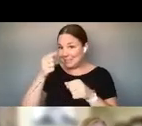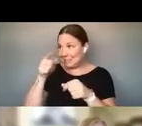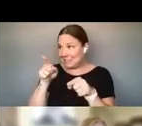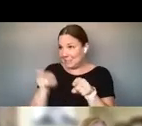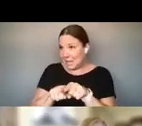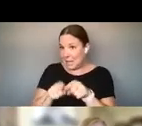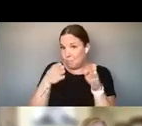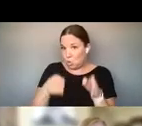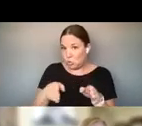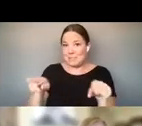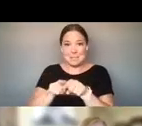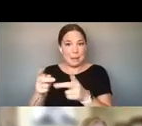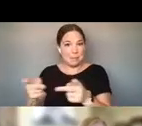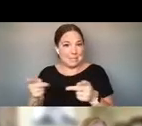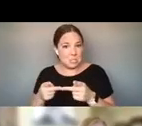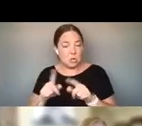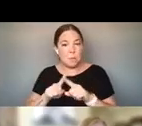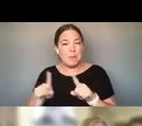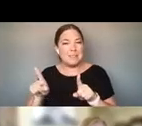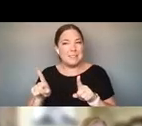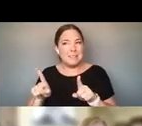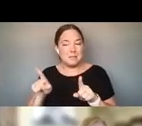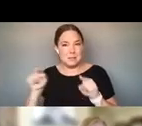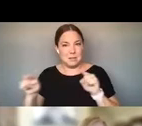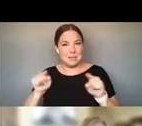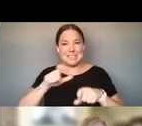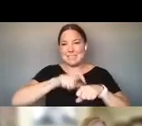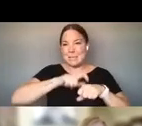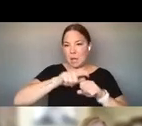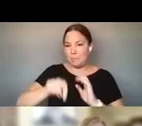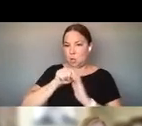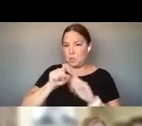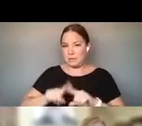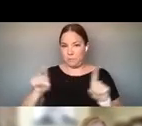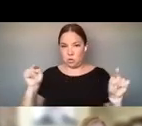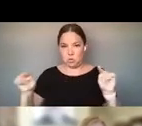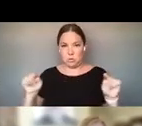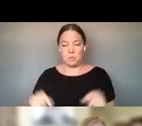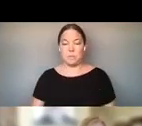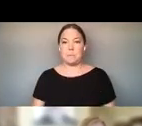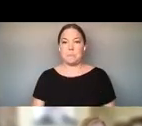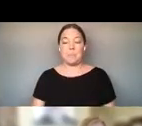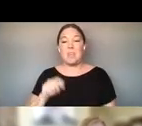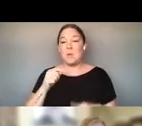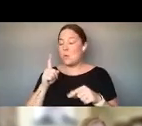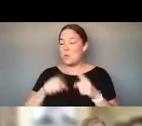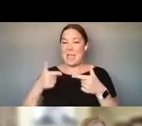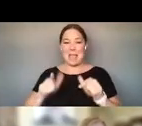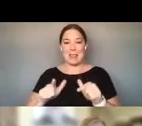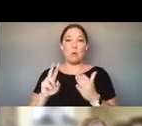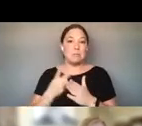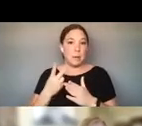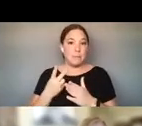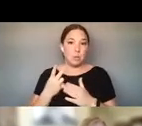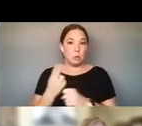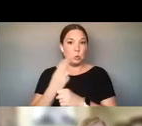position. It's for a different time period. What we can't allow is double dipping or overlap of